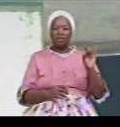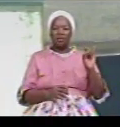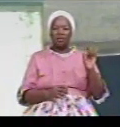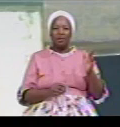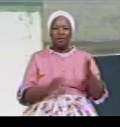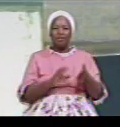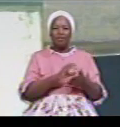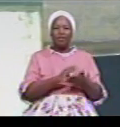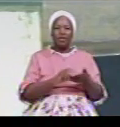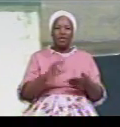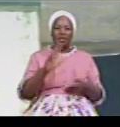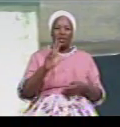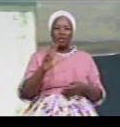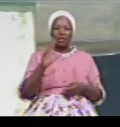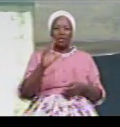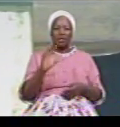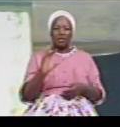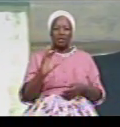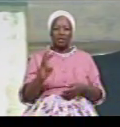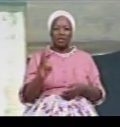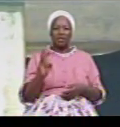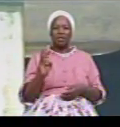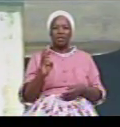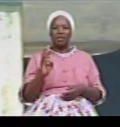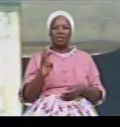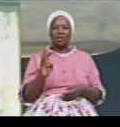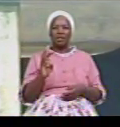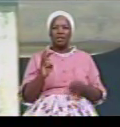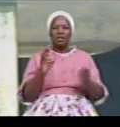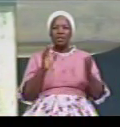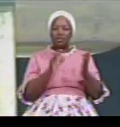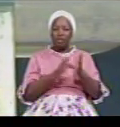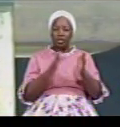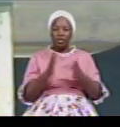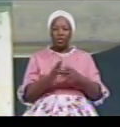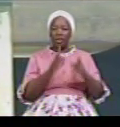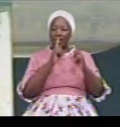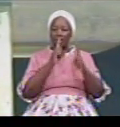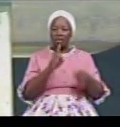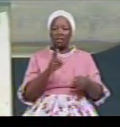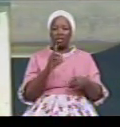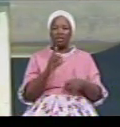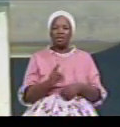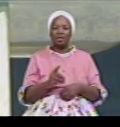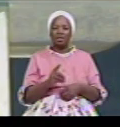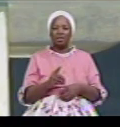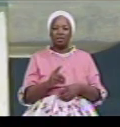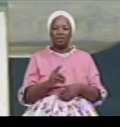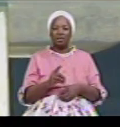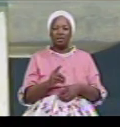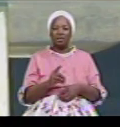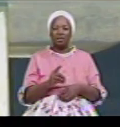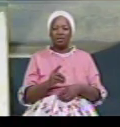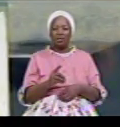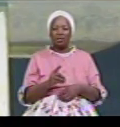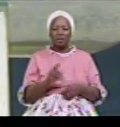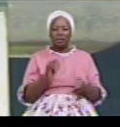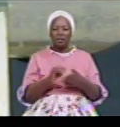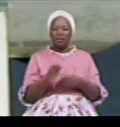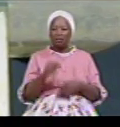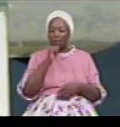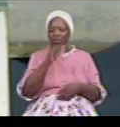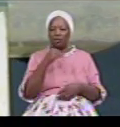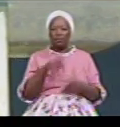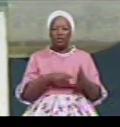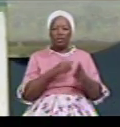from verse 36. Jesus answered, "My kingdom is not of this world. If